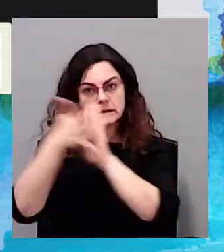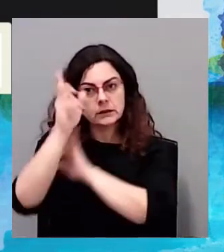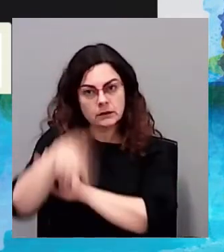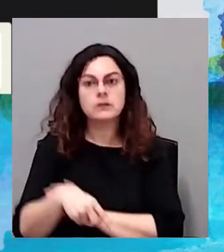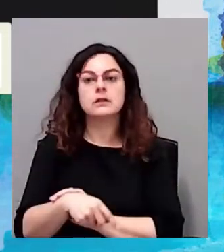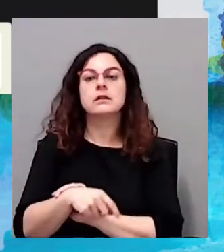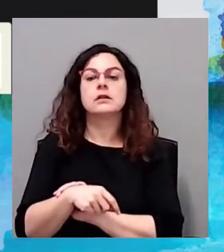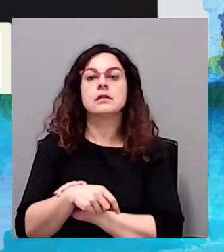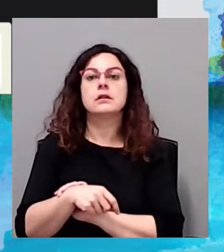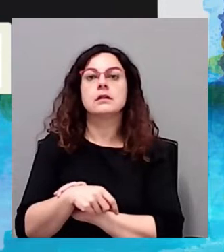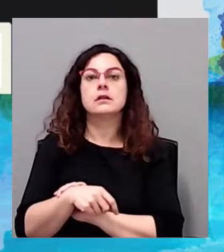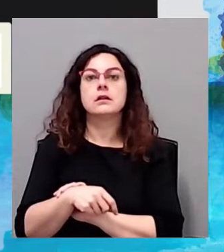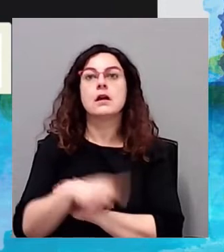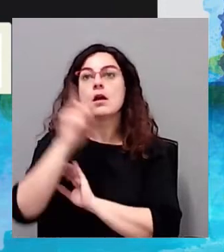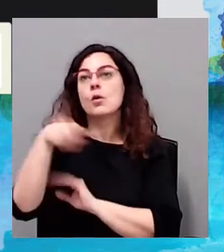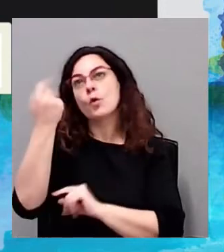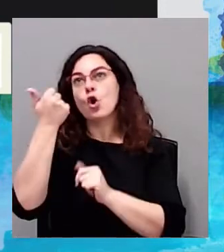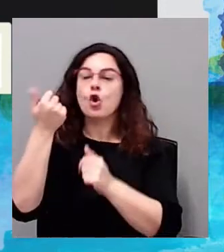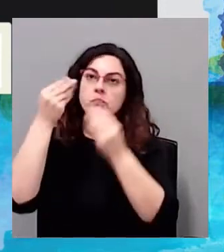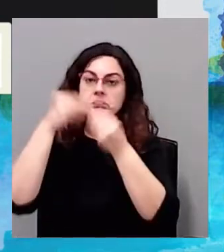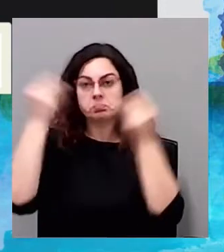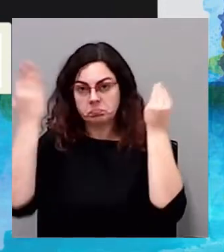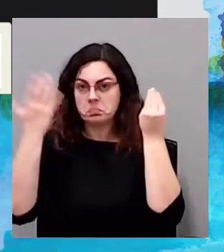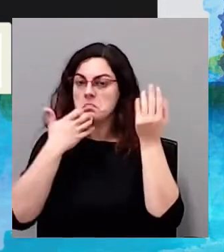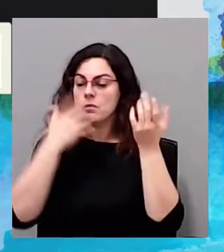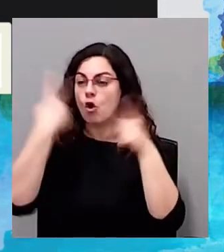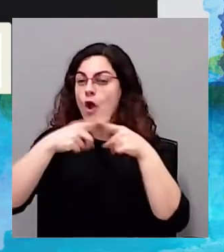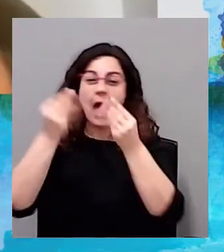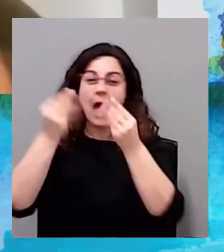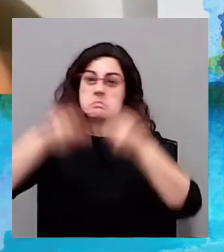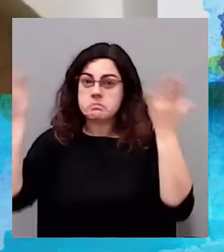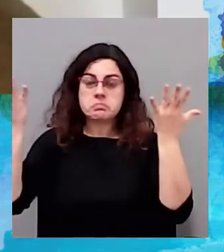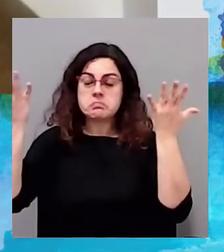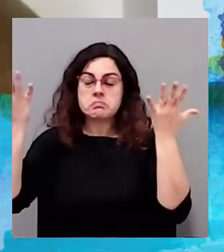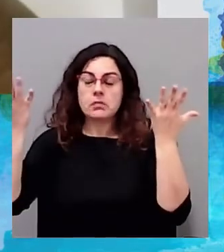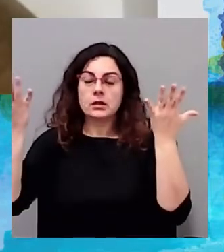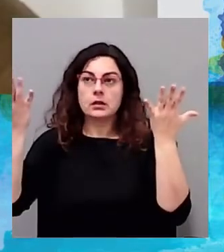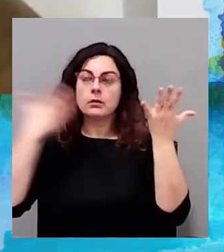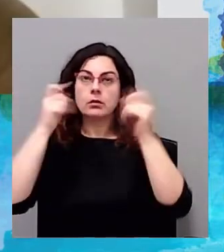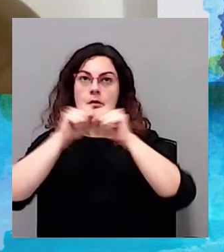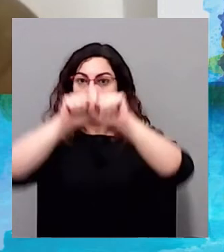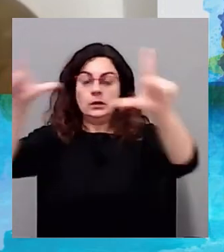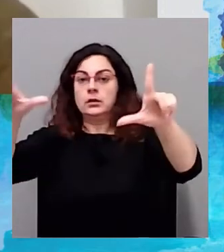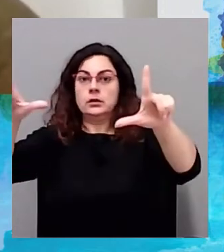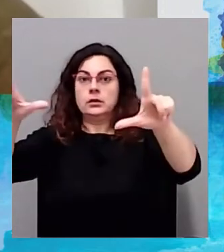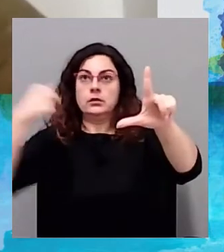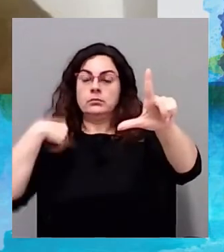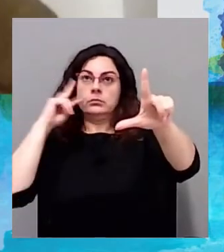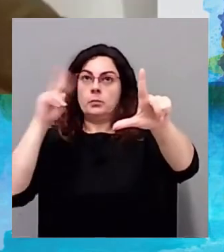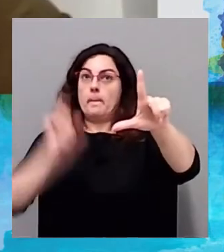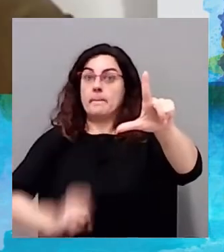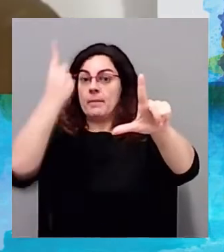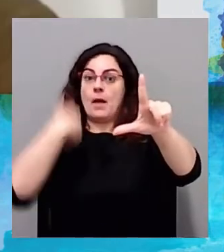it's also, this could be a little bit more subjective, but in abstract art, we have to talk about